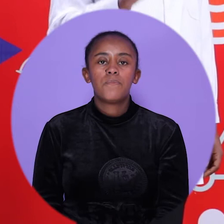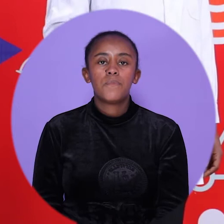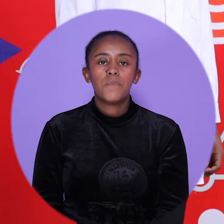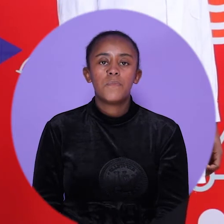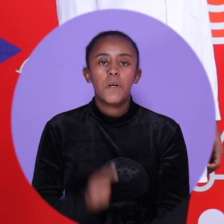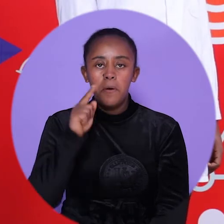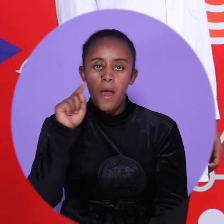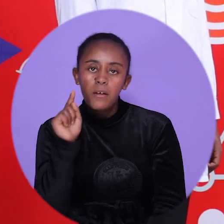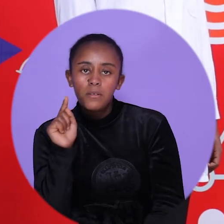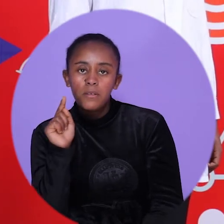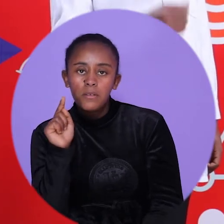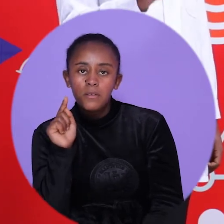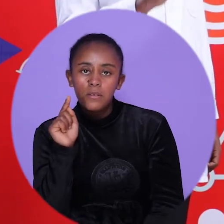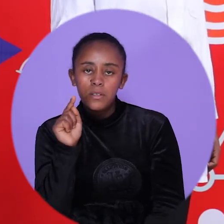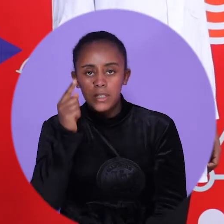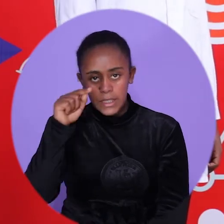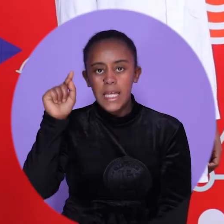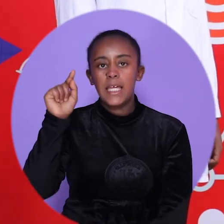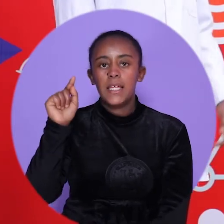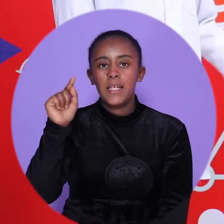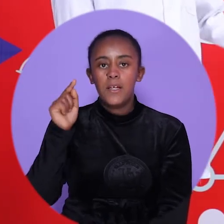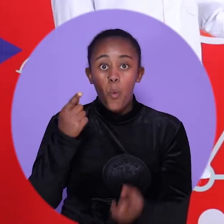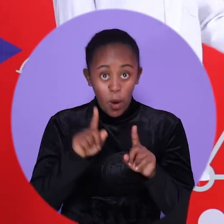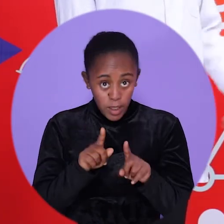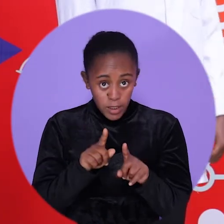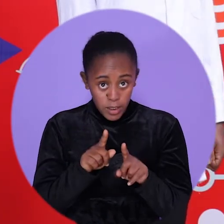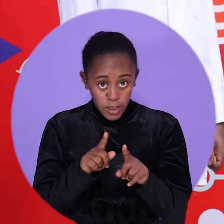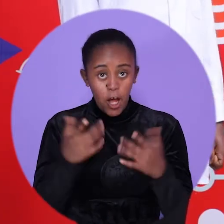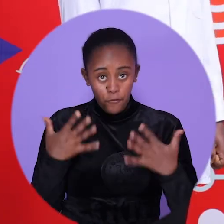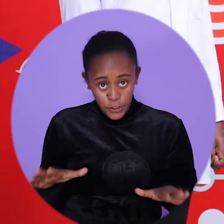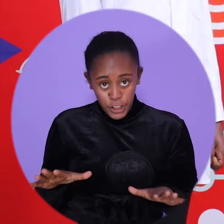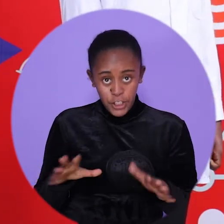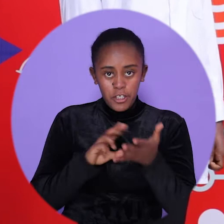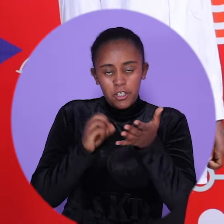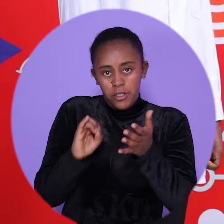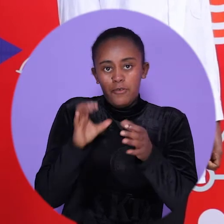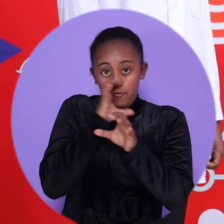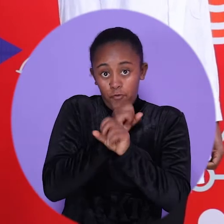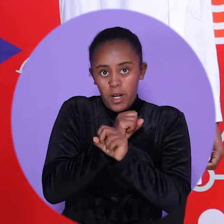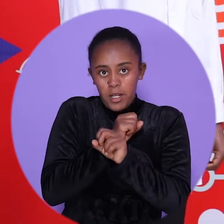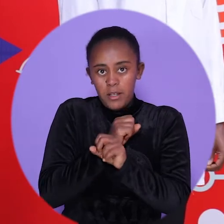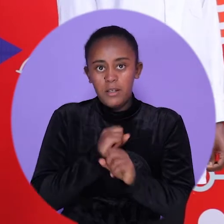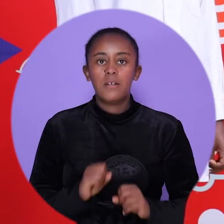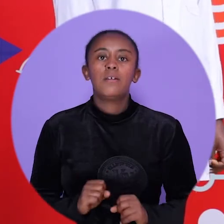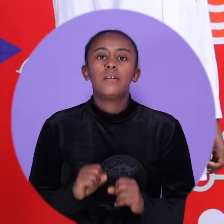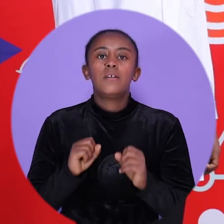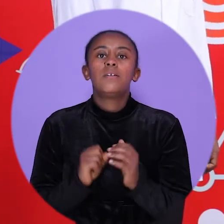a right. You have to tick when I finish the reading task. Let me read